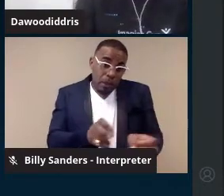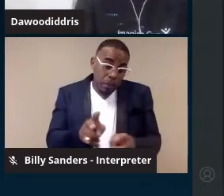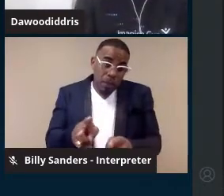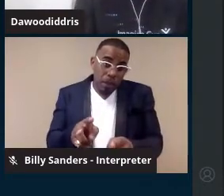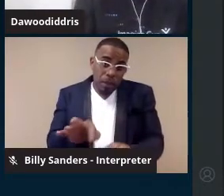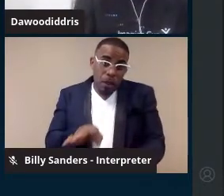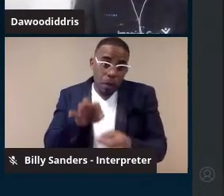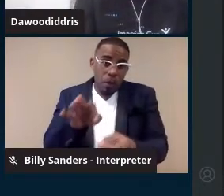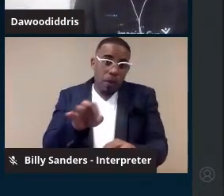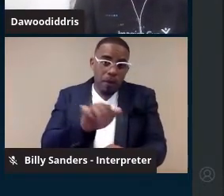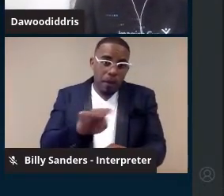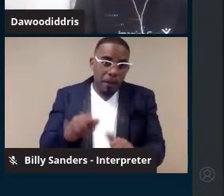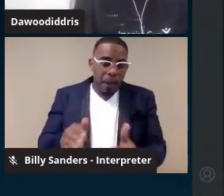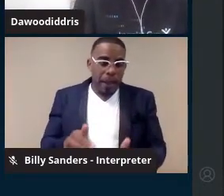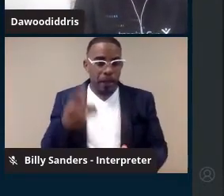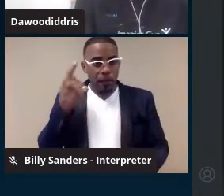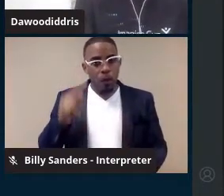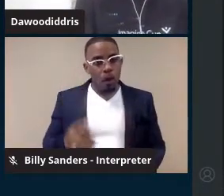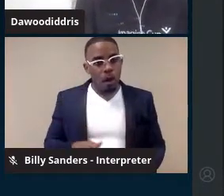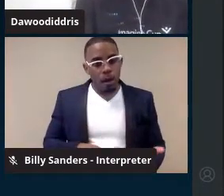particular package called,